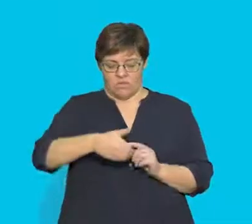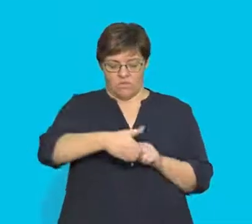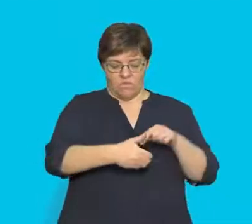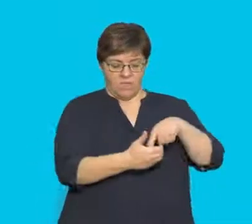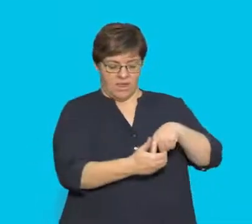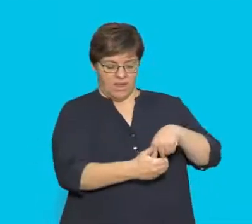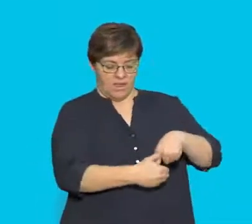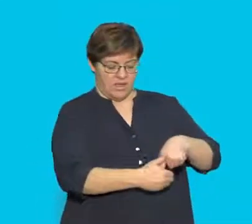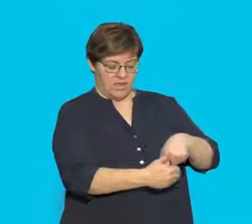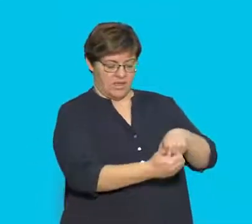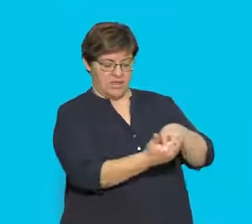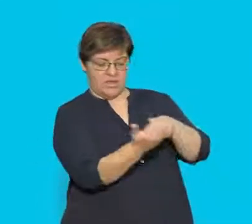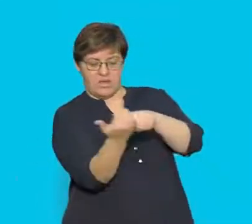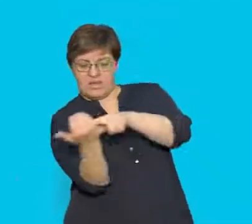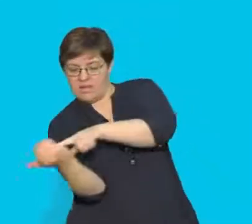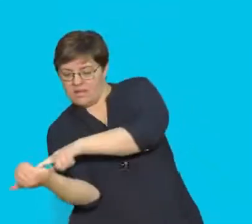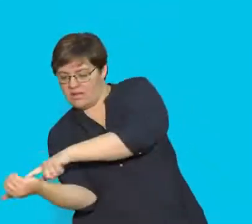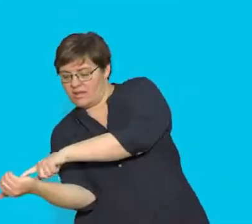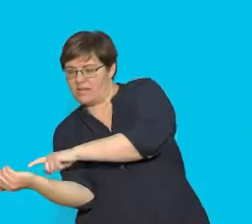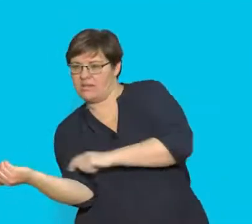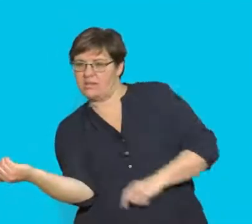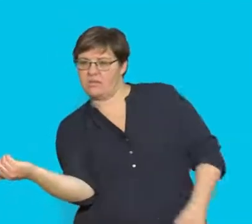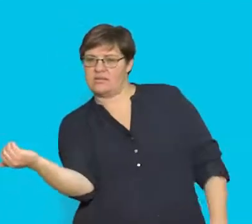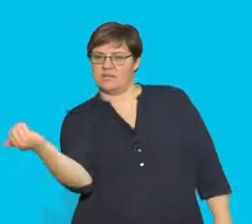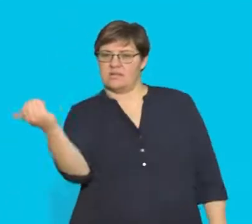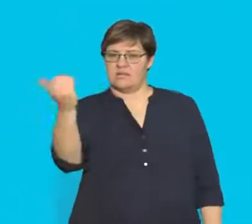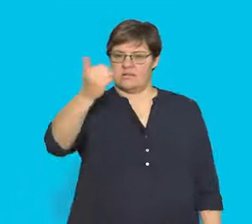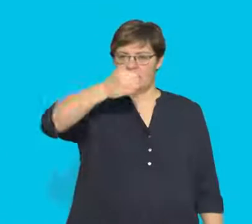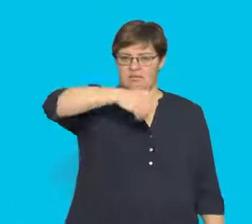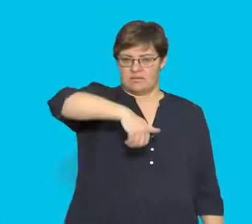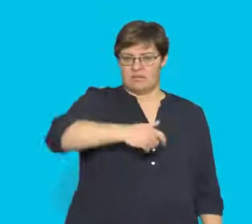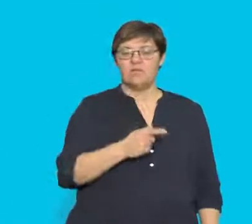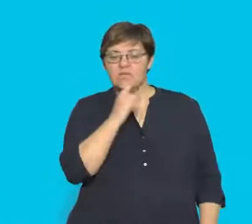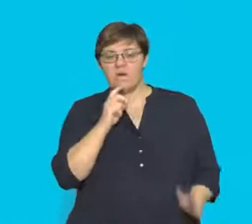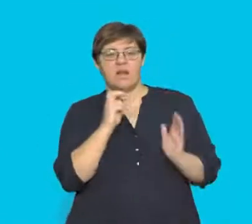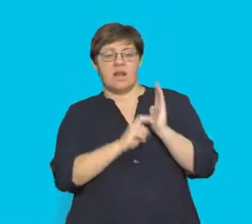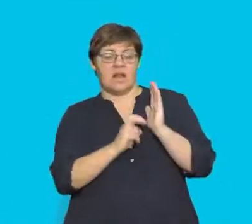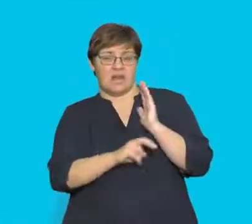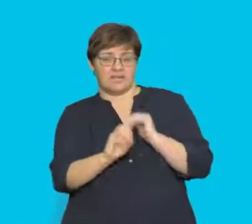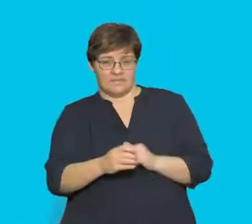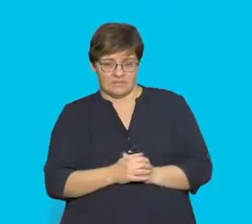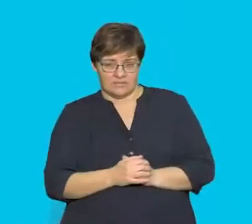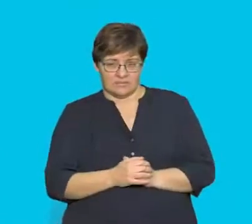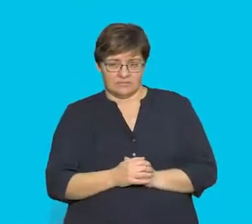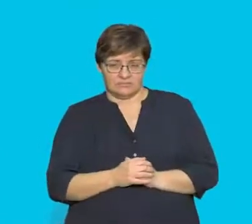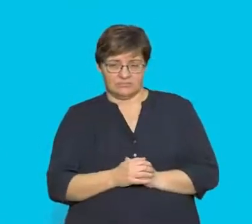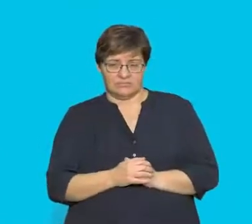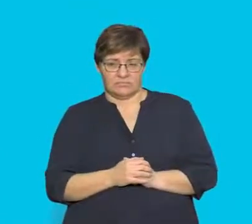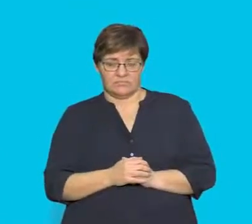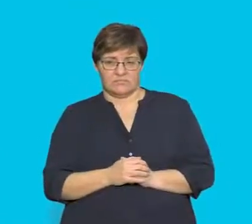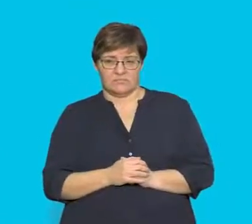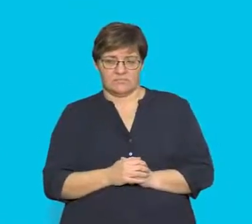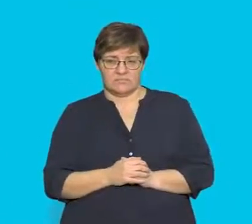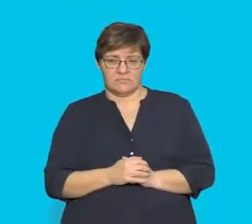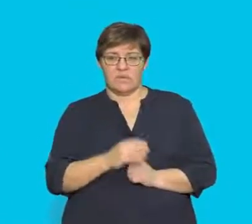is. But we're just showing that the different direction is where the lines are